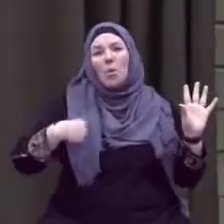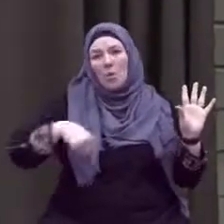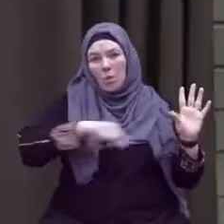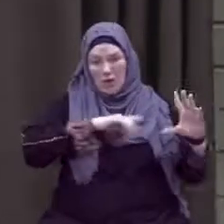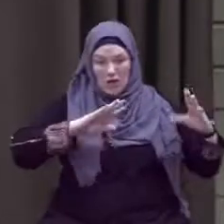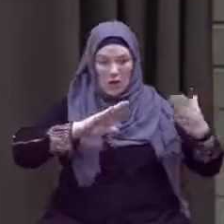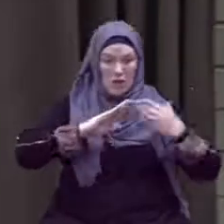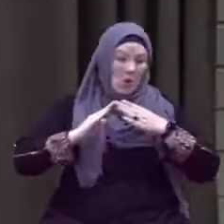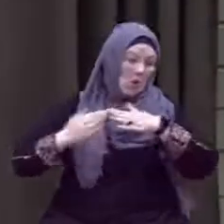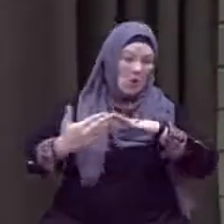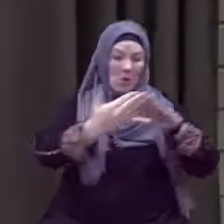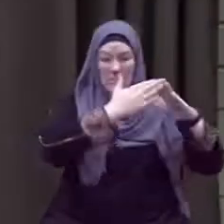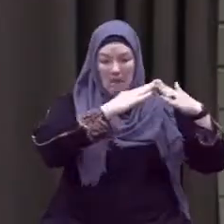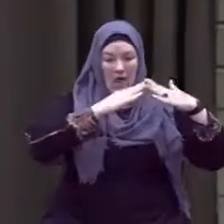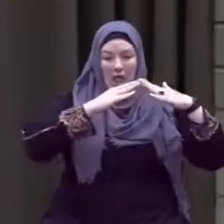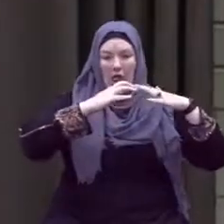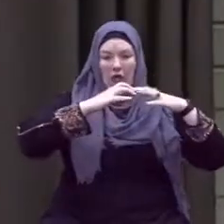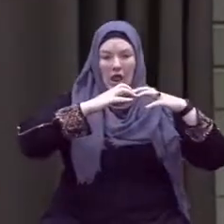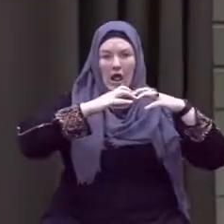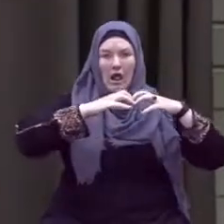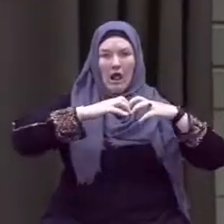down our own ranks.